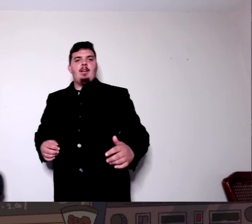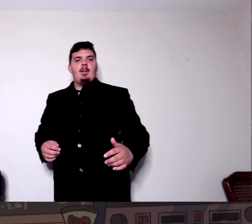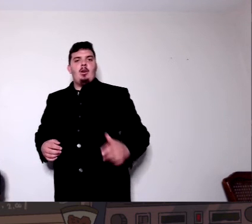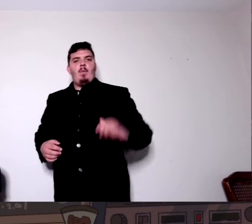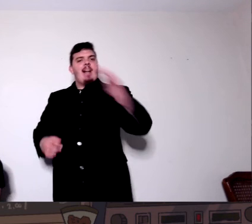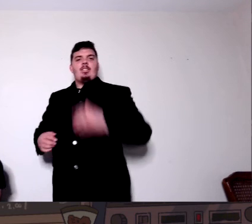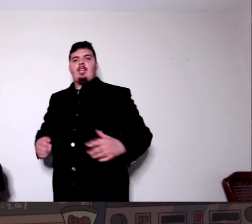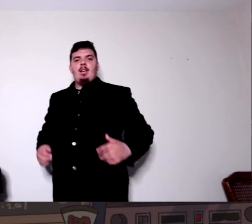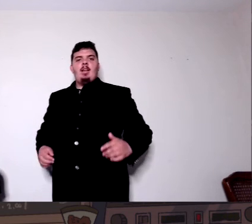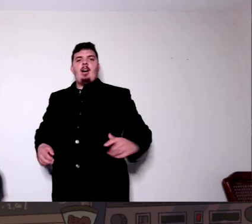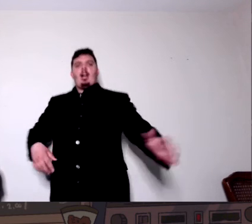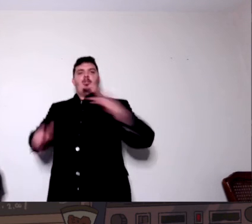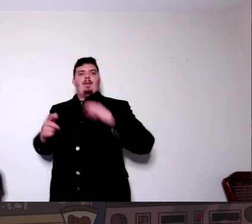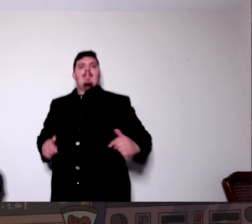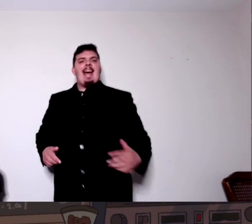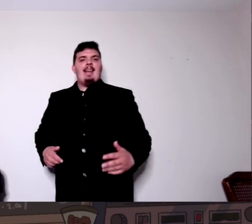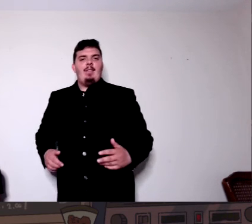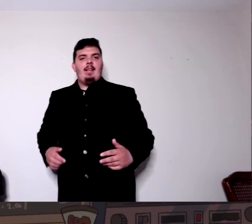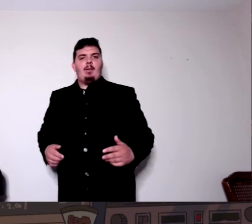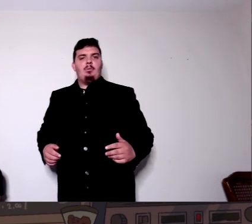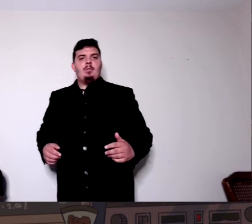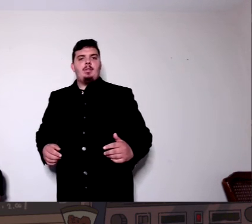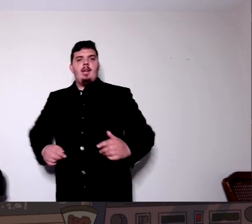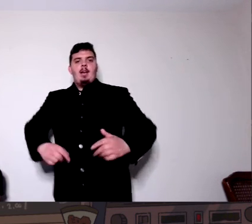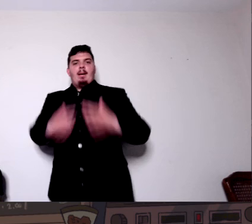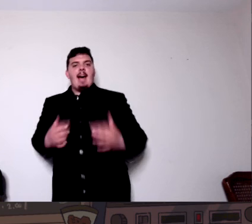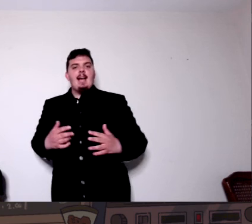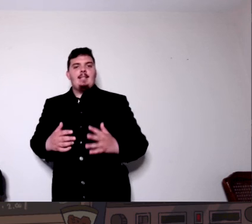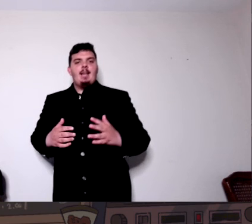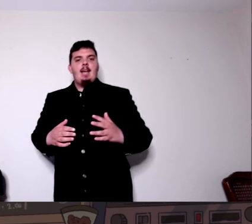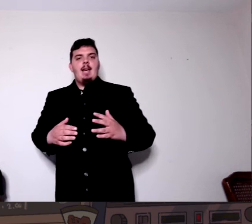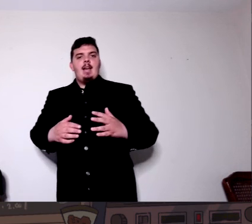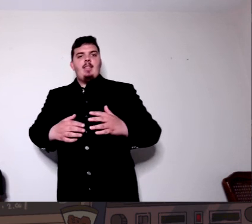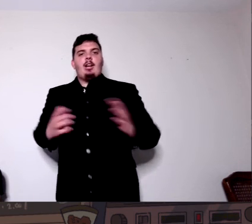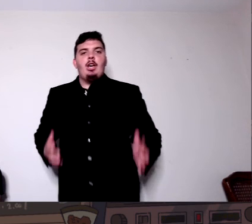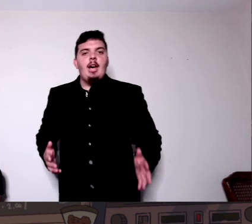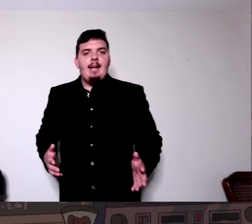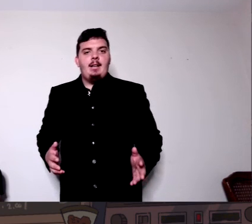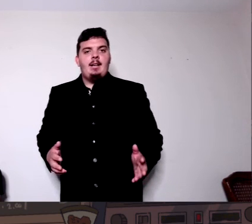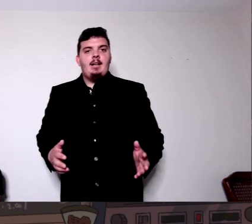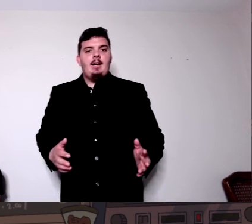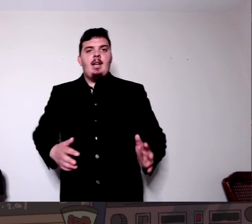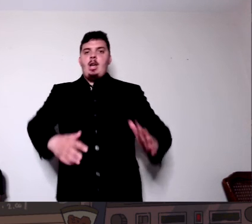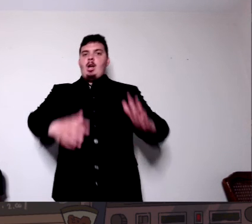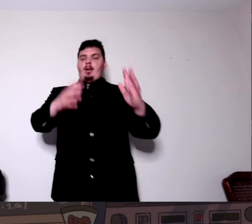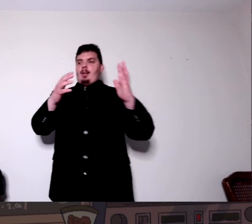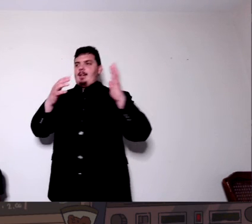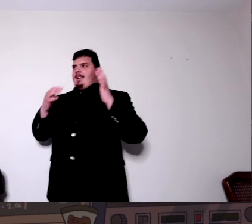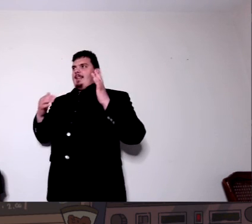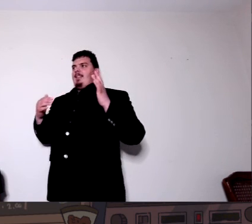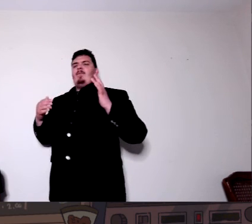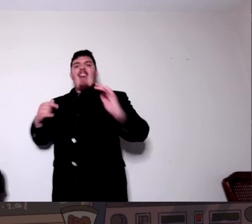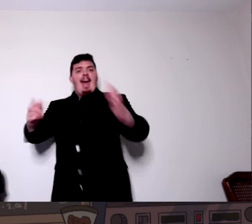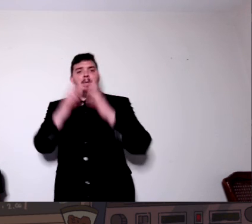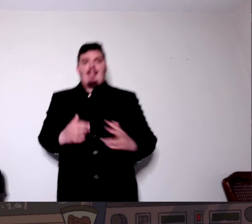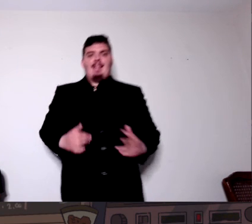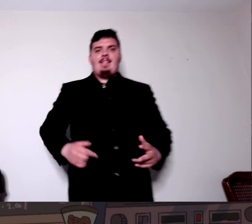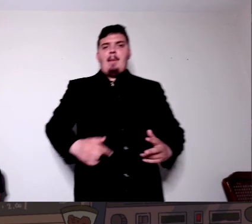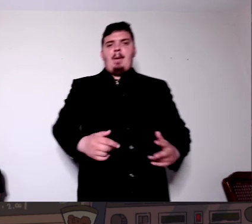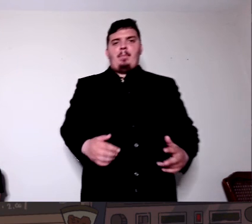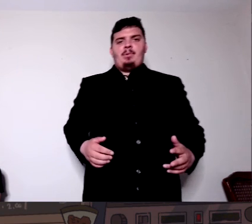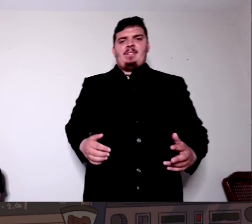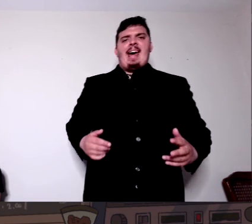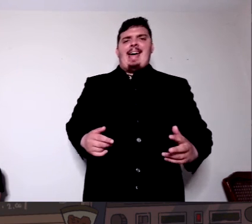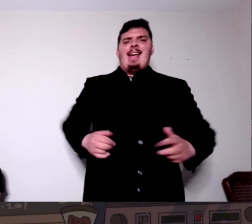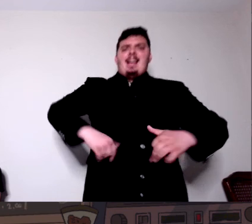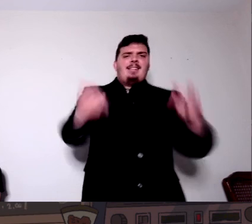Please watch our Dream Daddy videos because they're good. They're fantastic. They're fabulous.